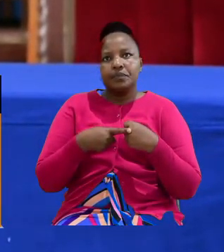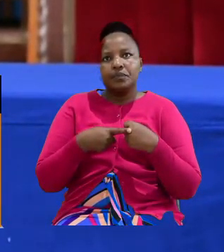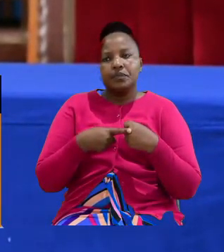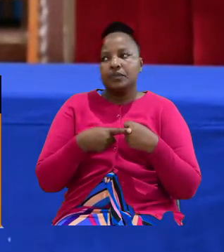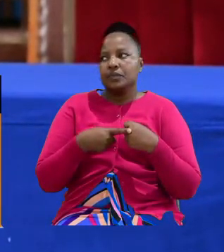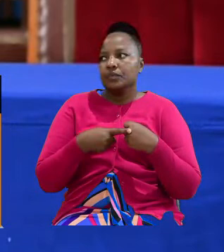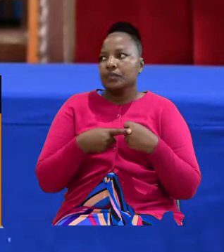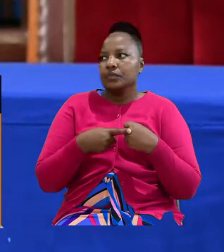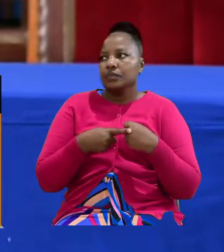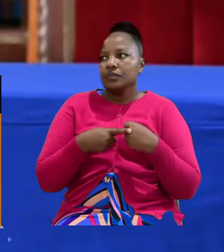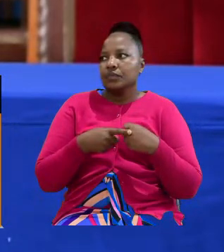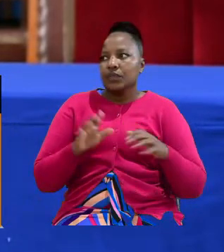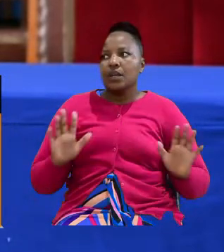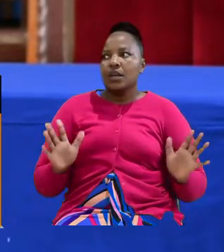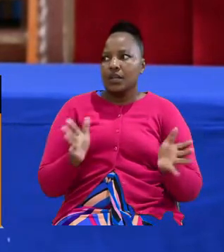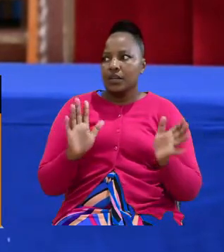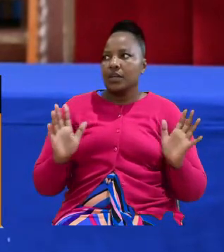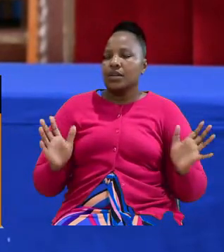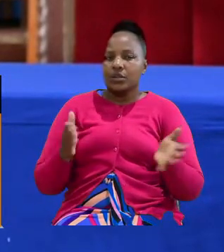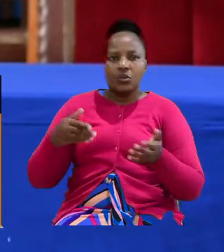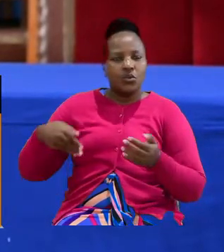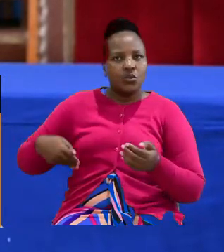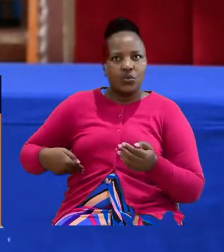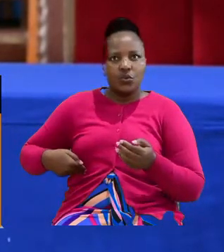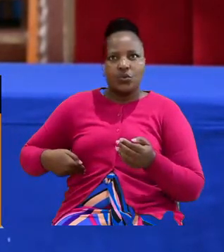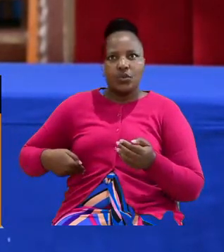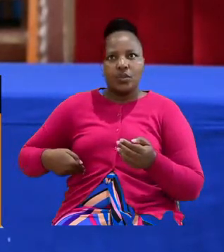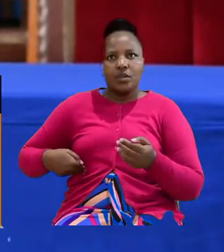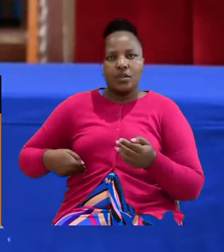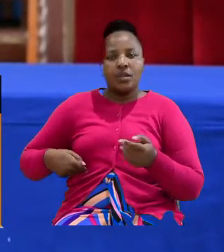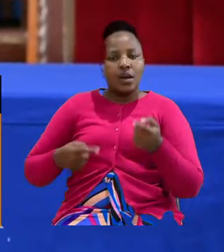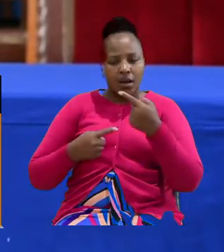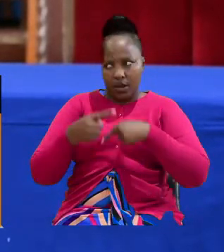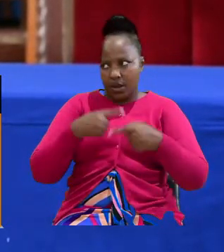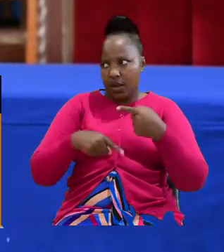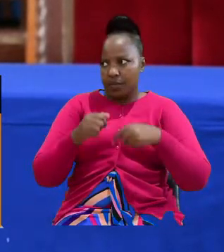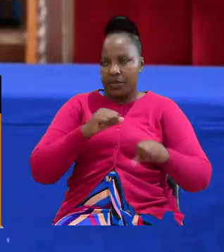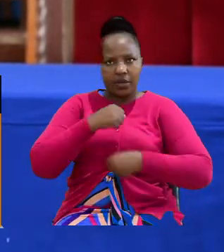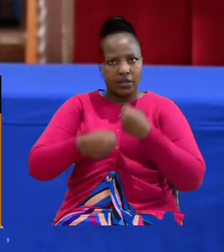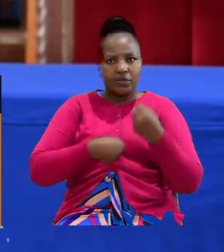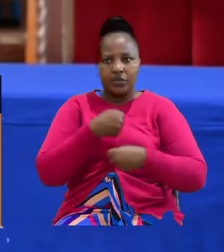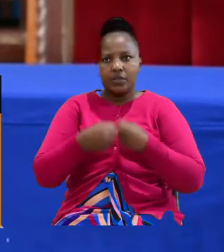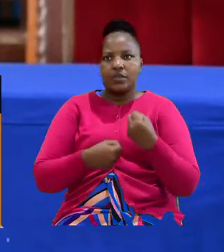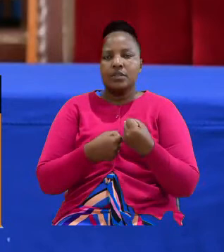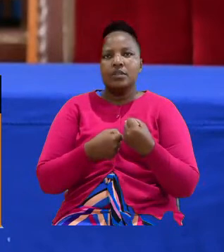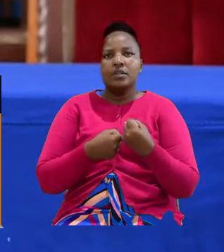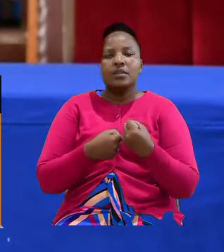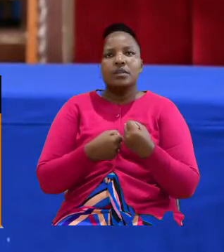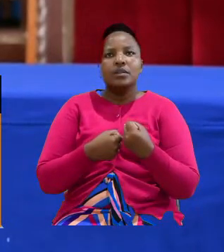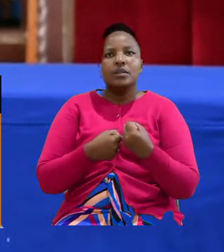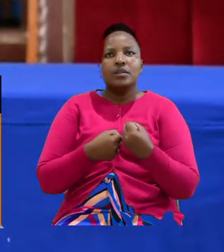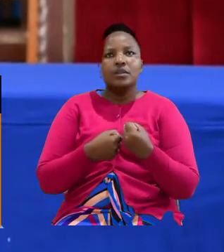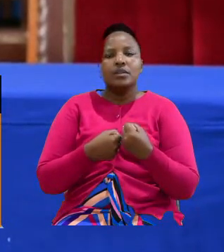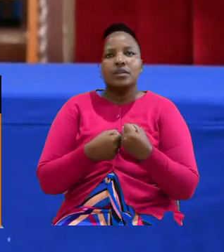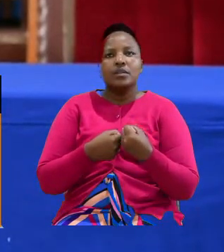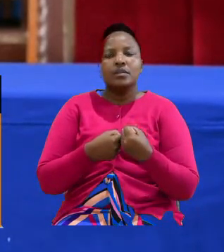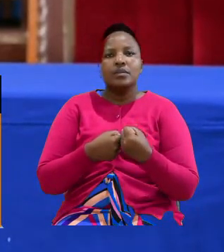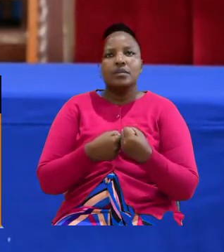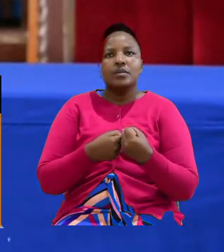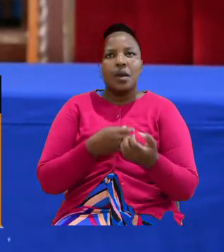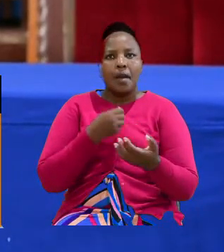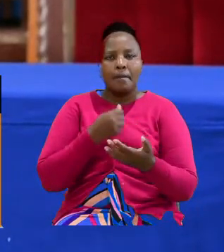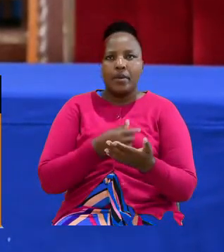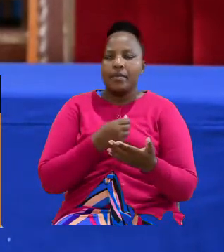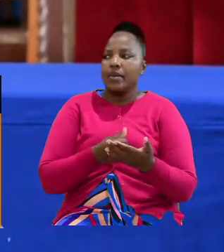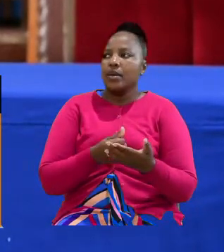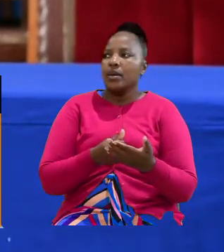kindly encourage your young people to be in this, ama to join this activity. It is for their benefit. Charges, as the